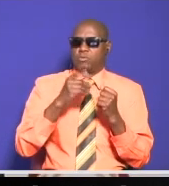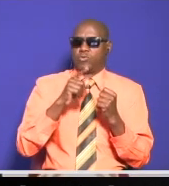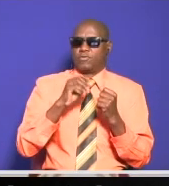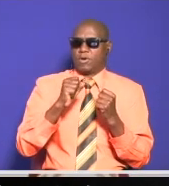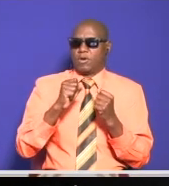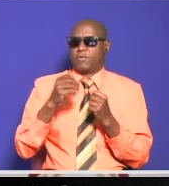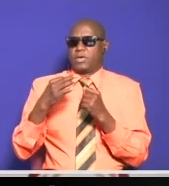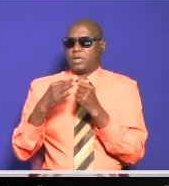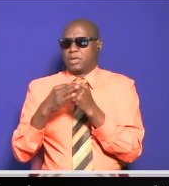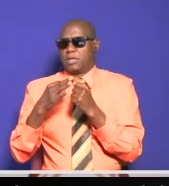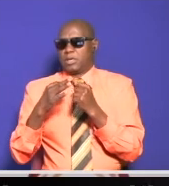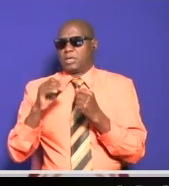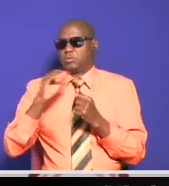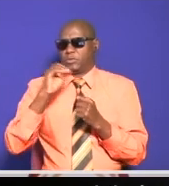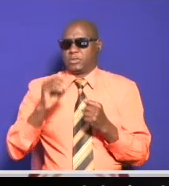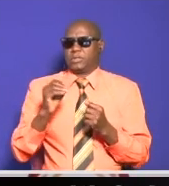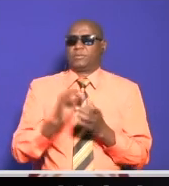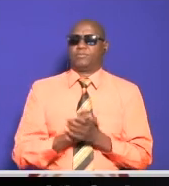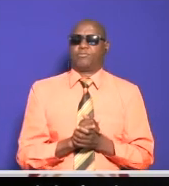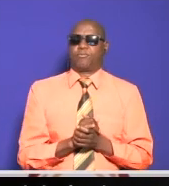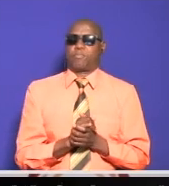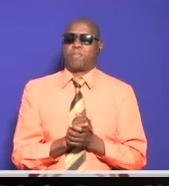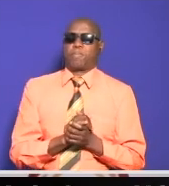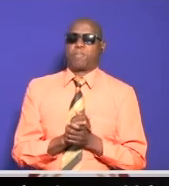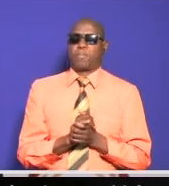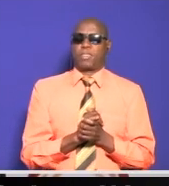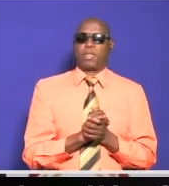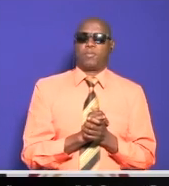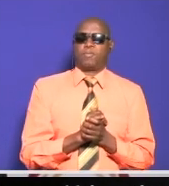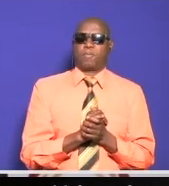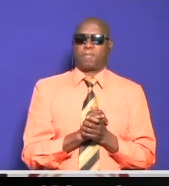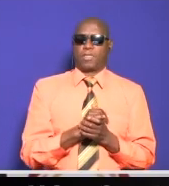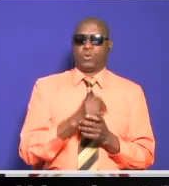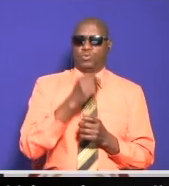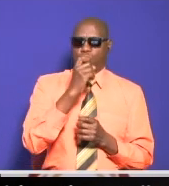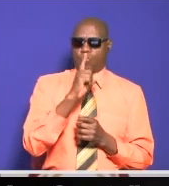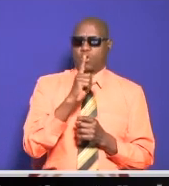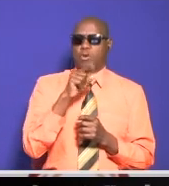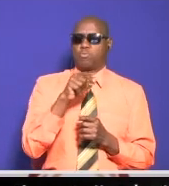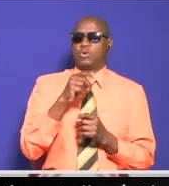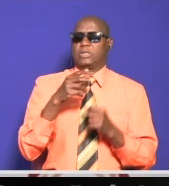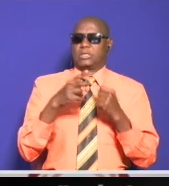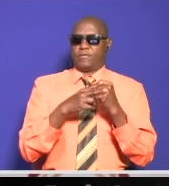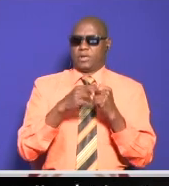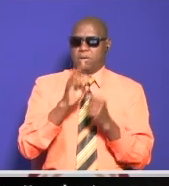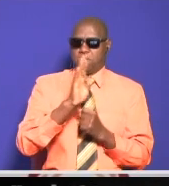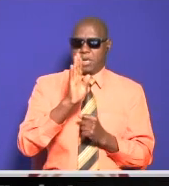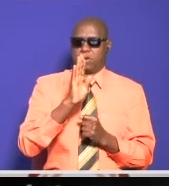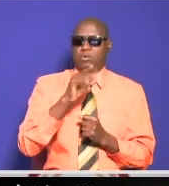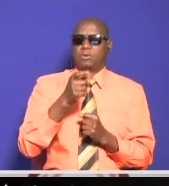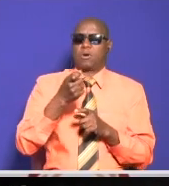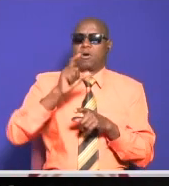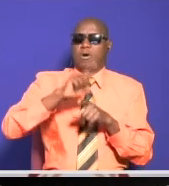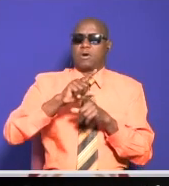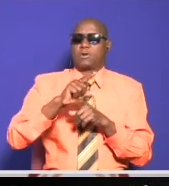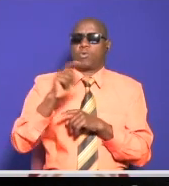respectively. The most important point to make, to take, is to know that the 21.7 billion is adding to the wage